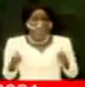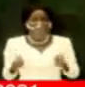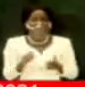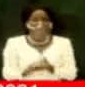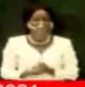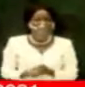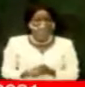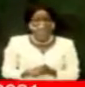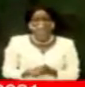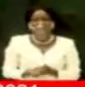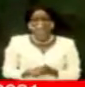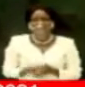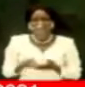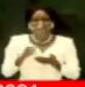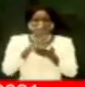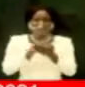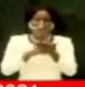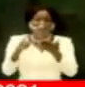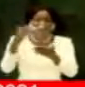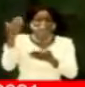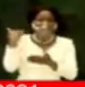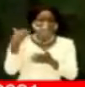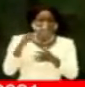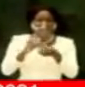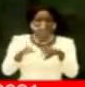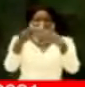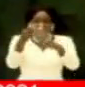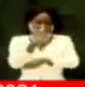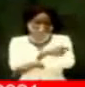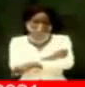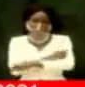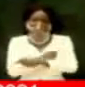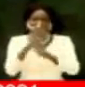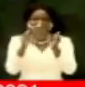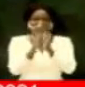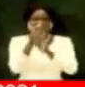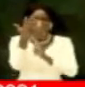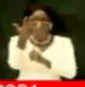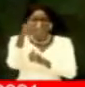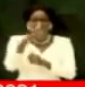now, last week we vaccinated about